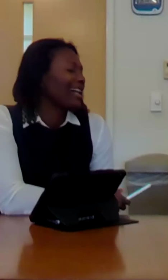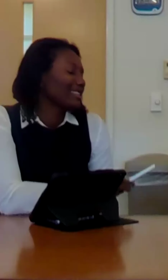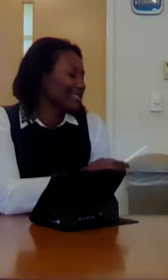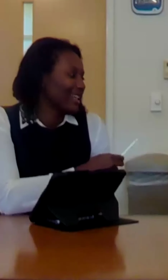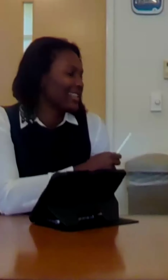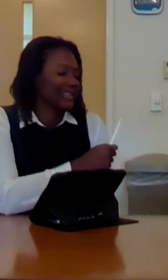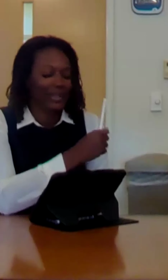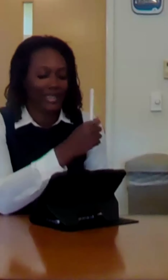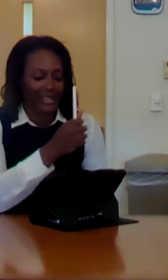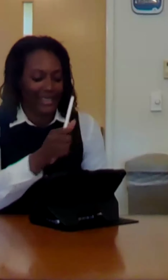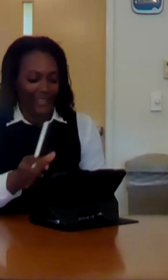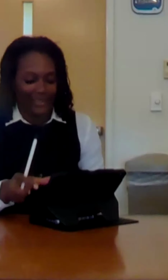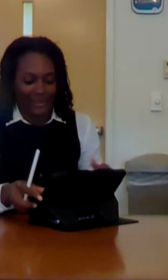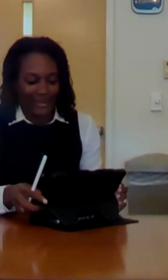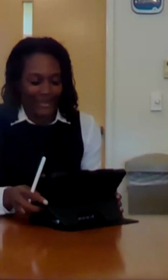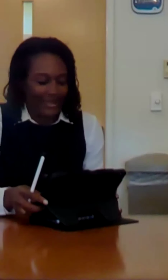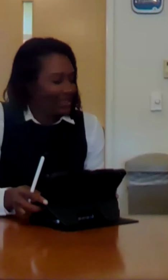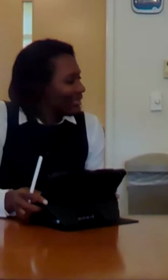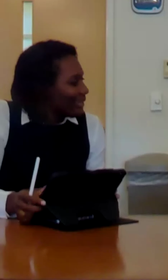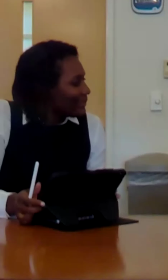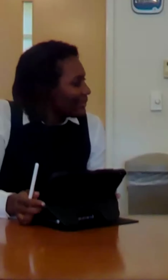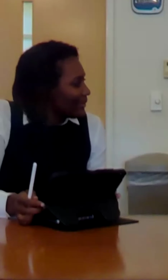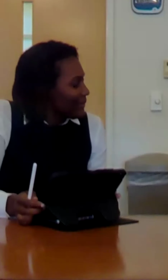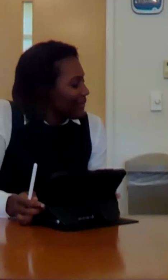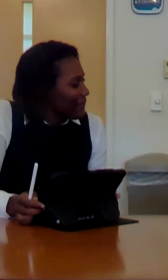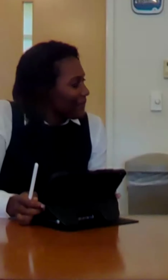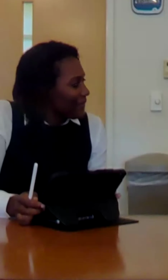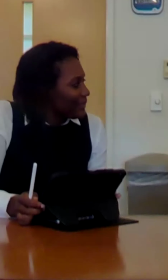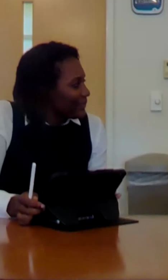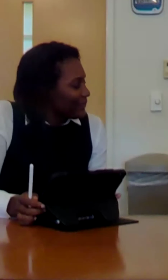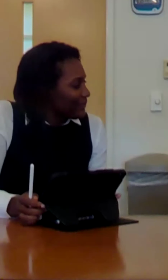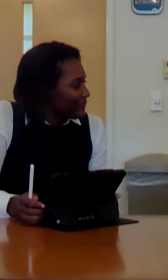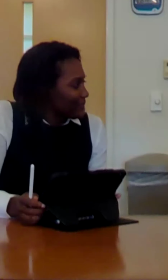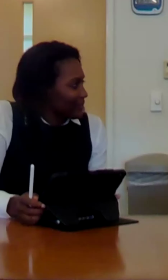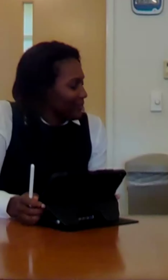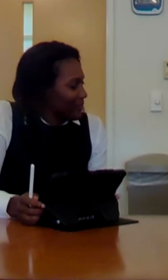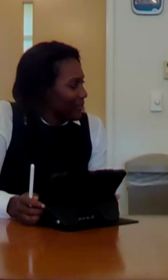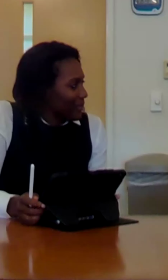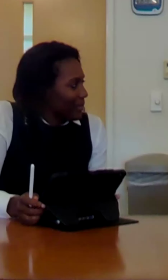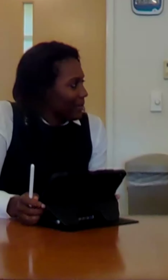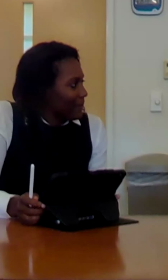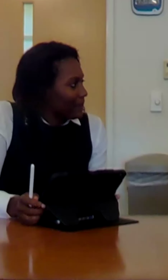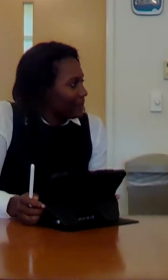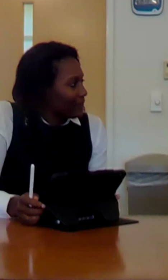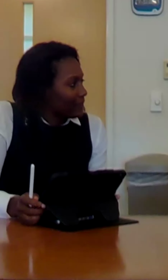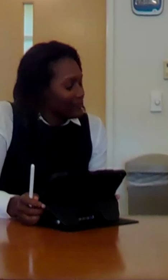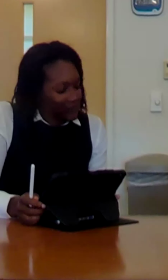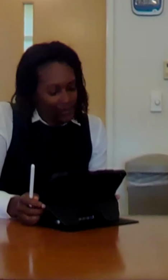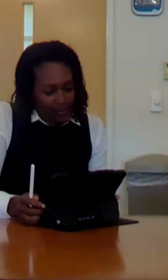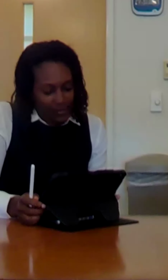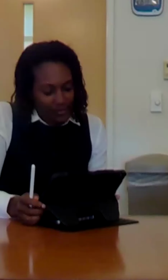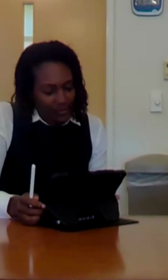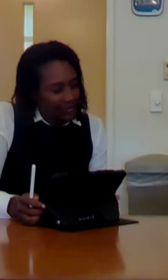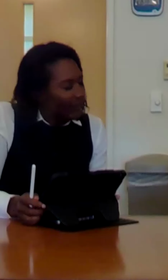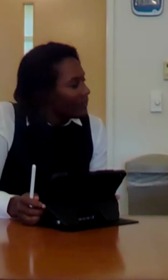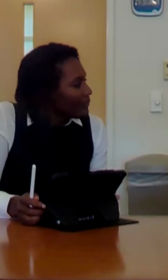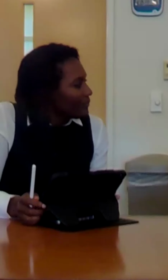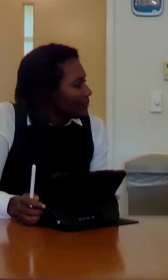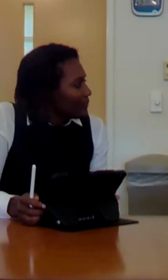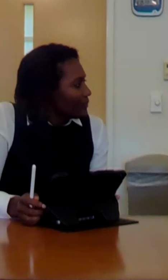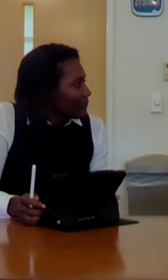in. Yeah, their you're like labs. maybe like can't even reproduce in there. And some of it comes from, like the student's gonna graduate, the grant is gonna run out, so